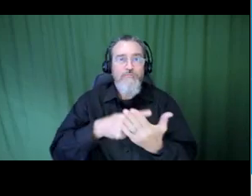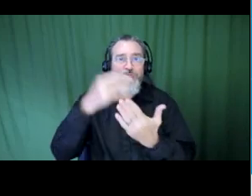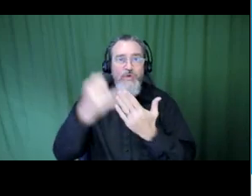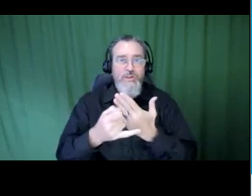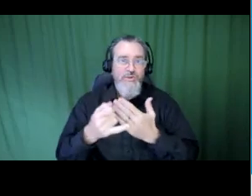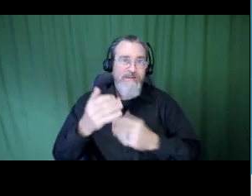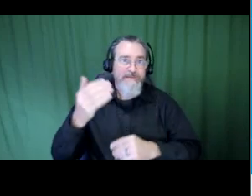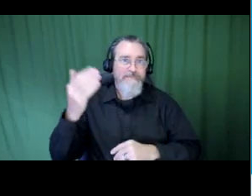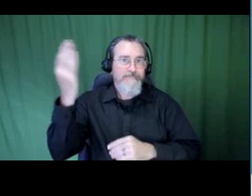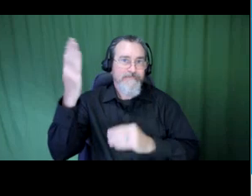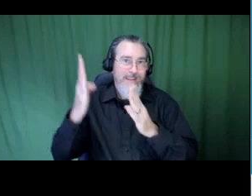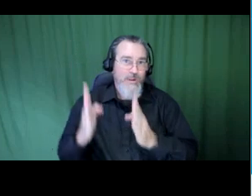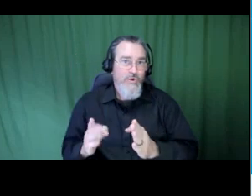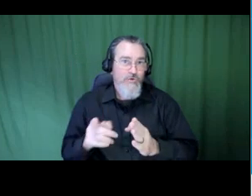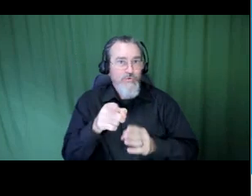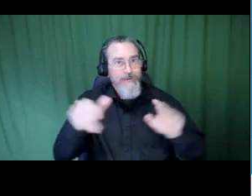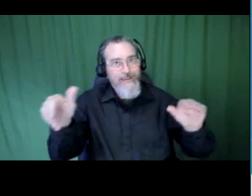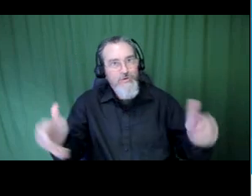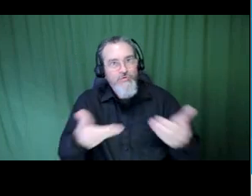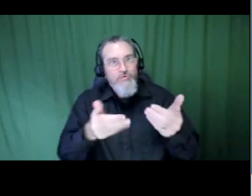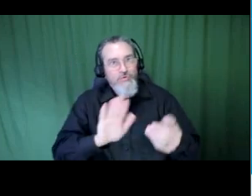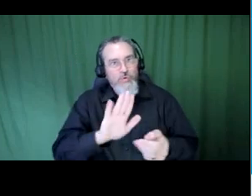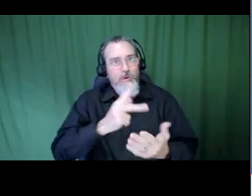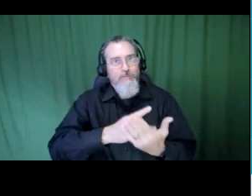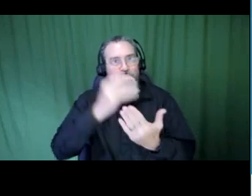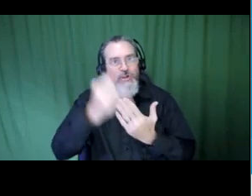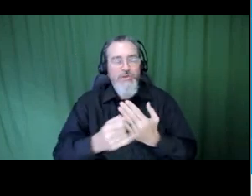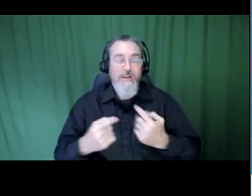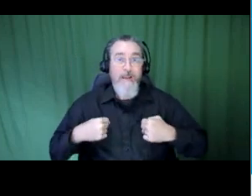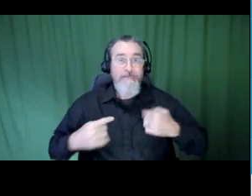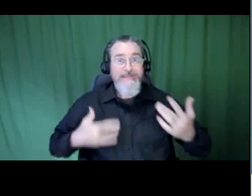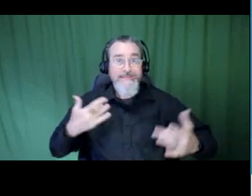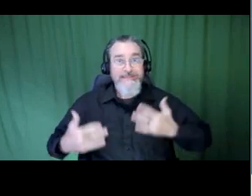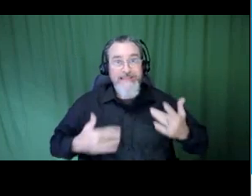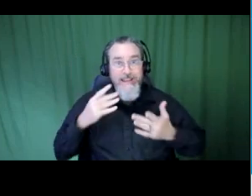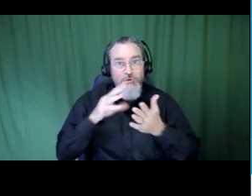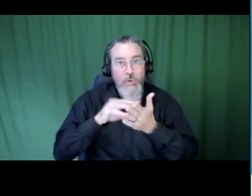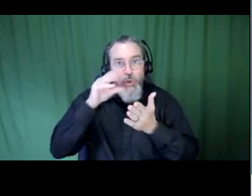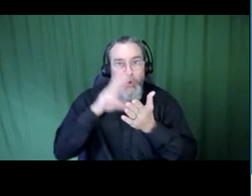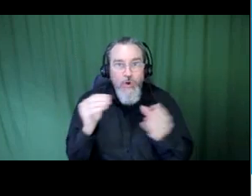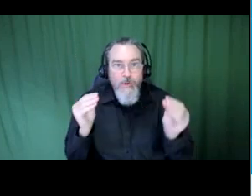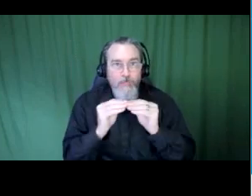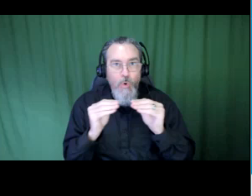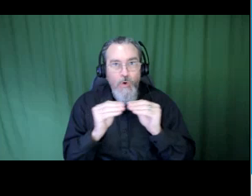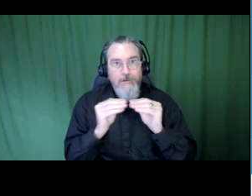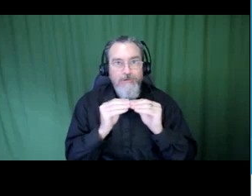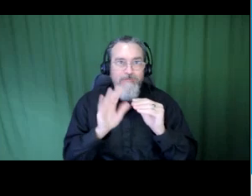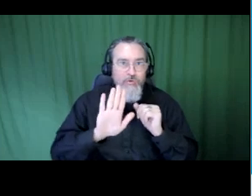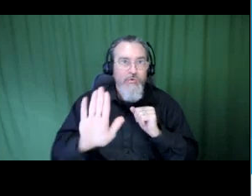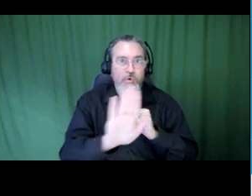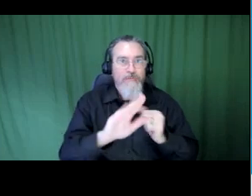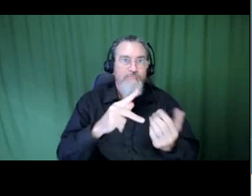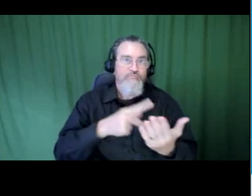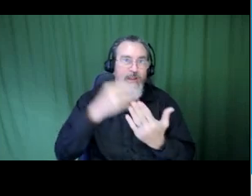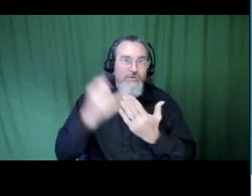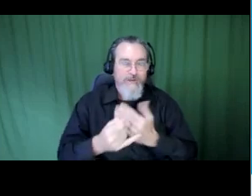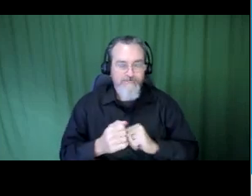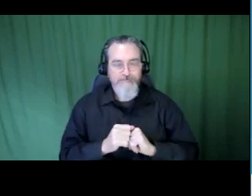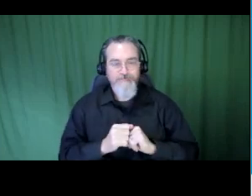introductions to their projects. And I'm so excited to keep learning more about each of these projects and diving in a bit more. Couple